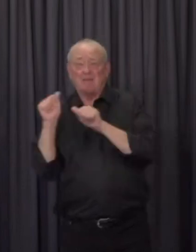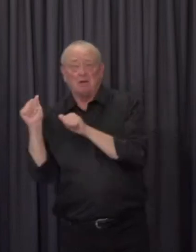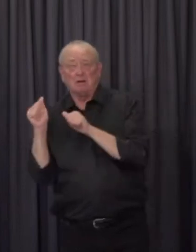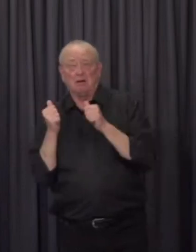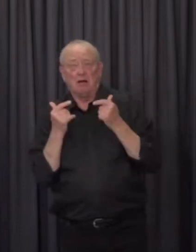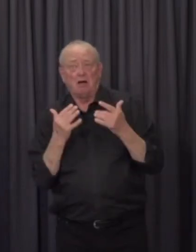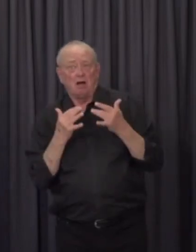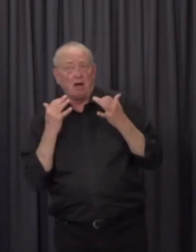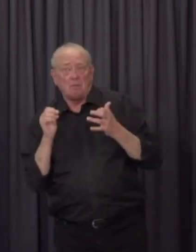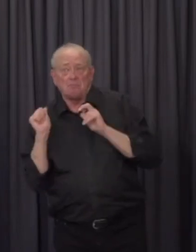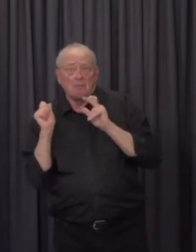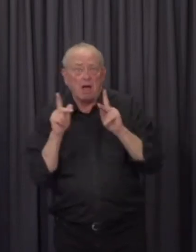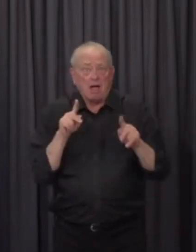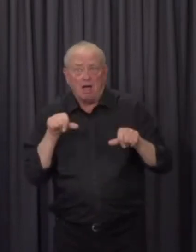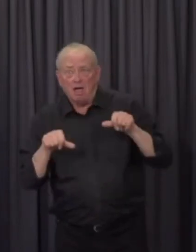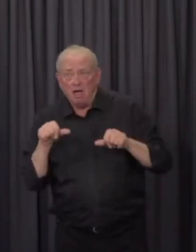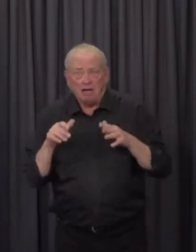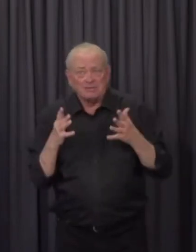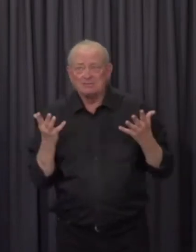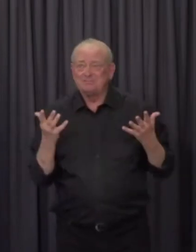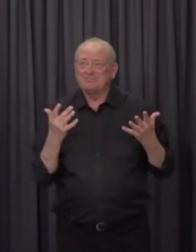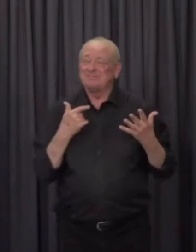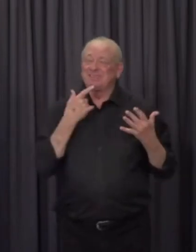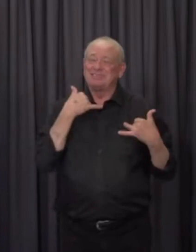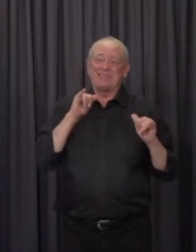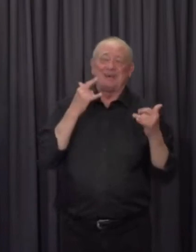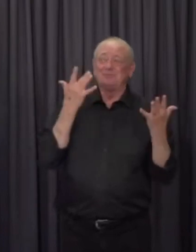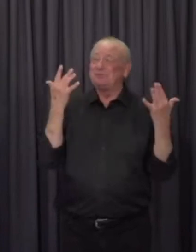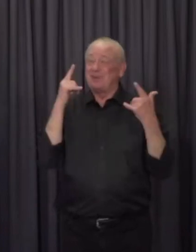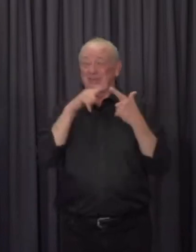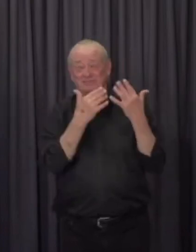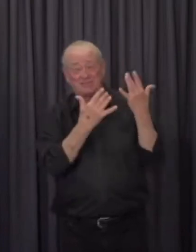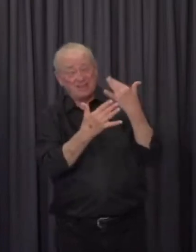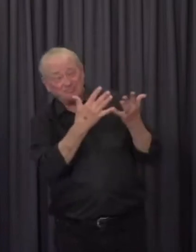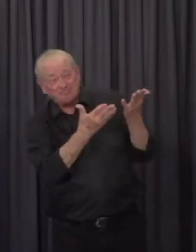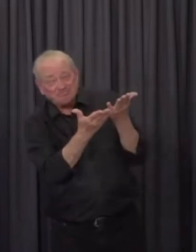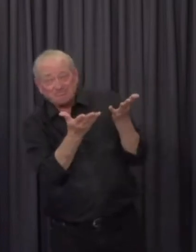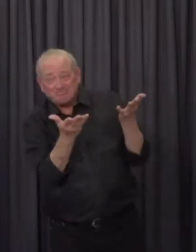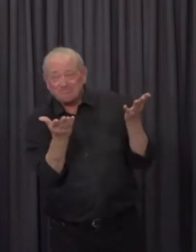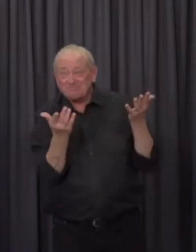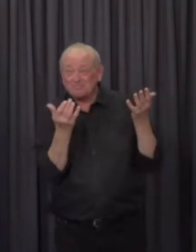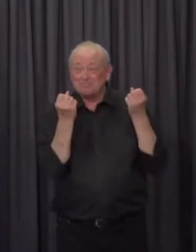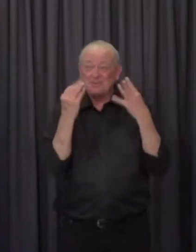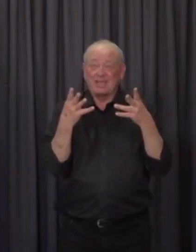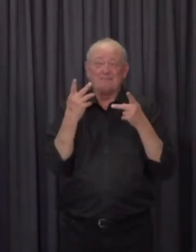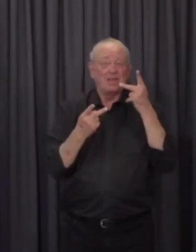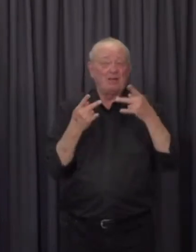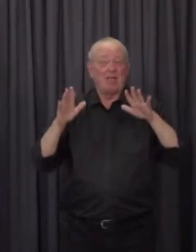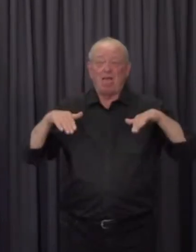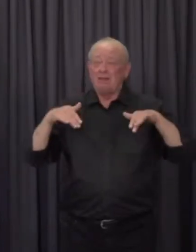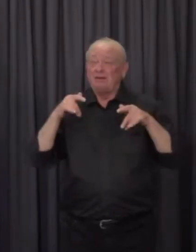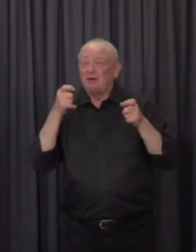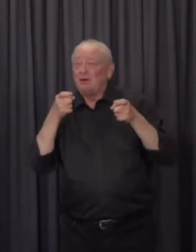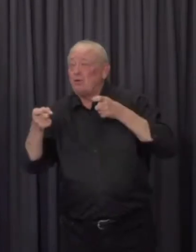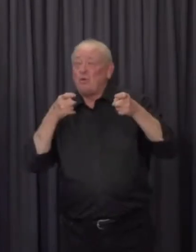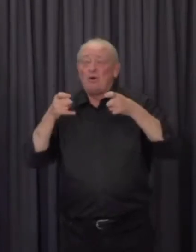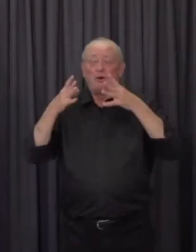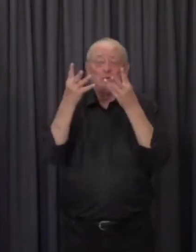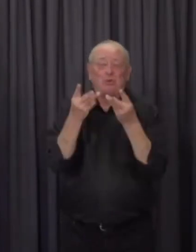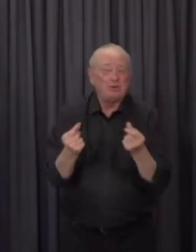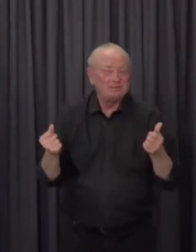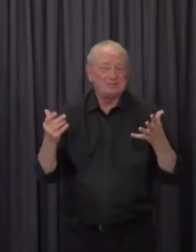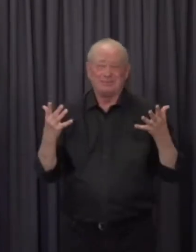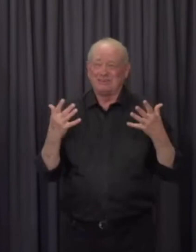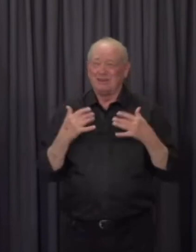area, and many remain out of control. I realize it's stressful for people to be away from their homes, but these orders will